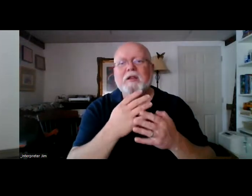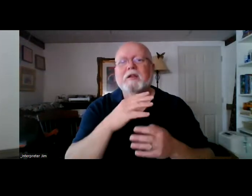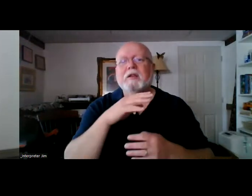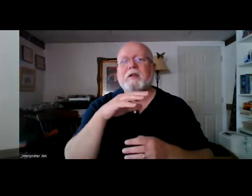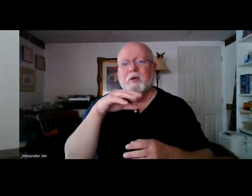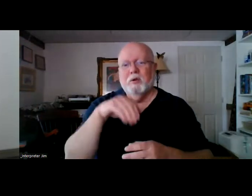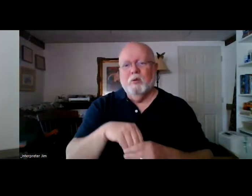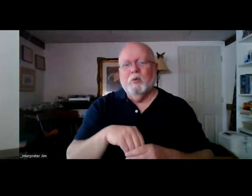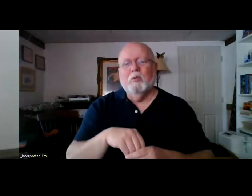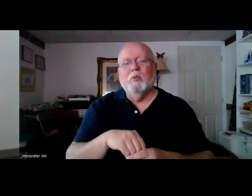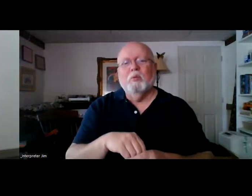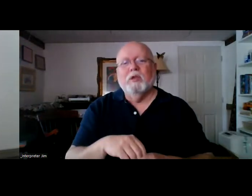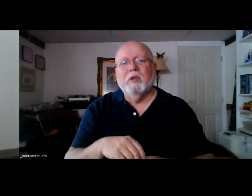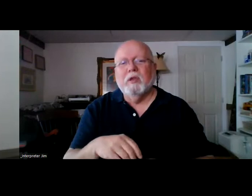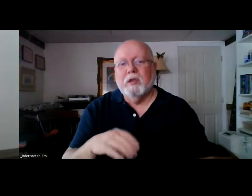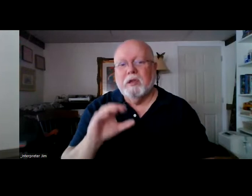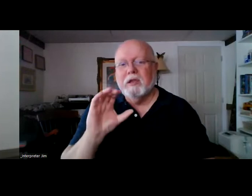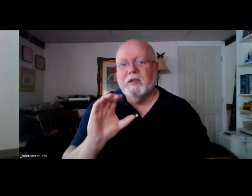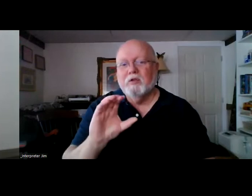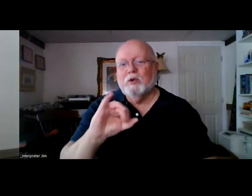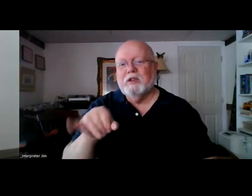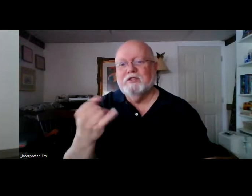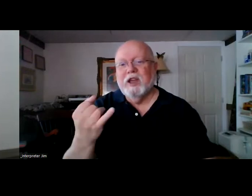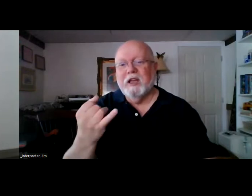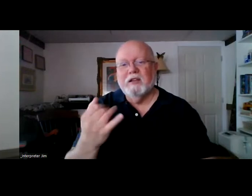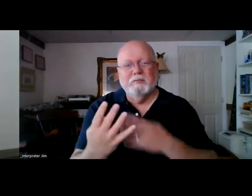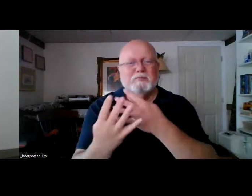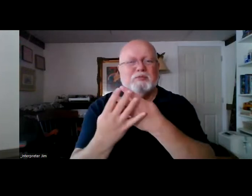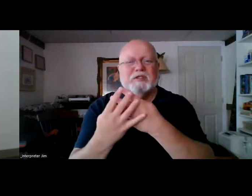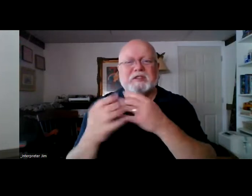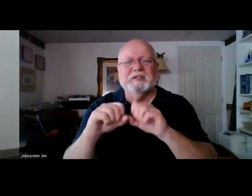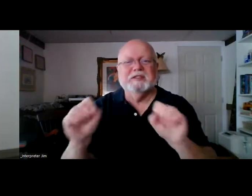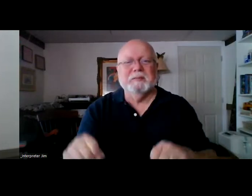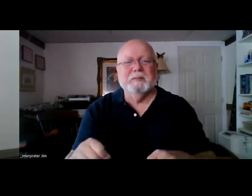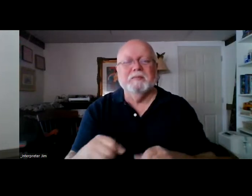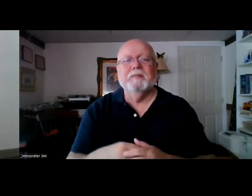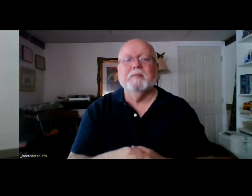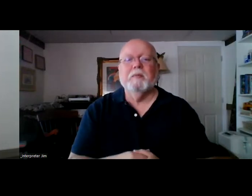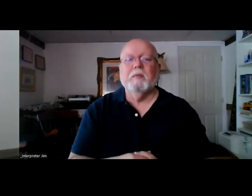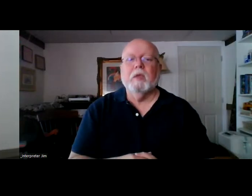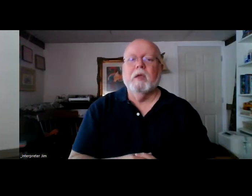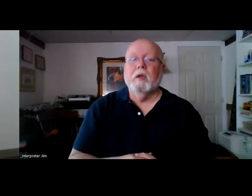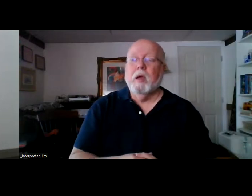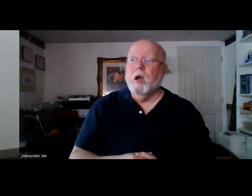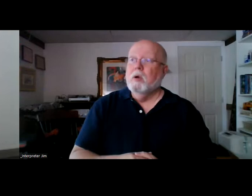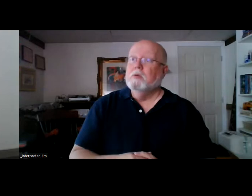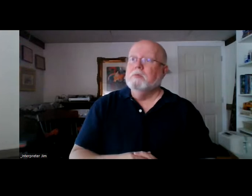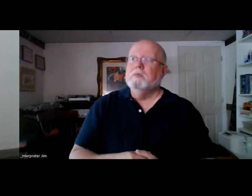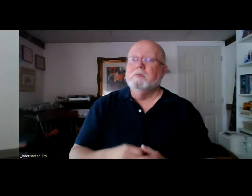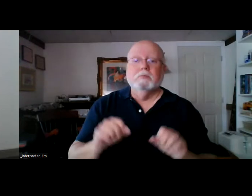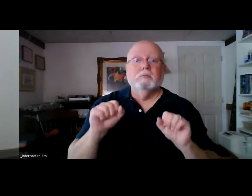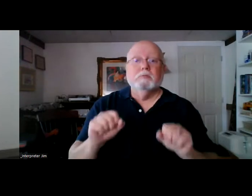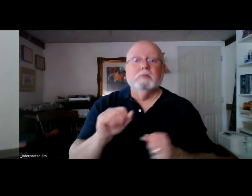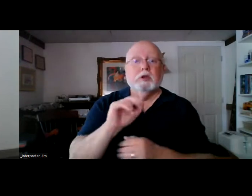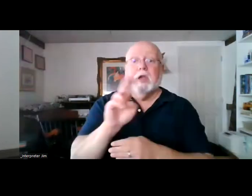system. In the criminal justice system? Yes. Yeah, they can really use the same ones.